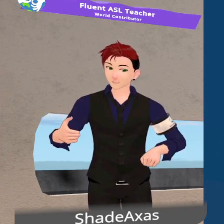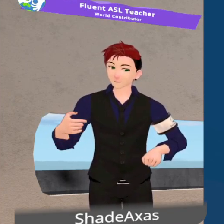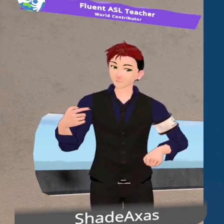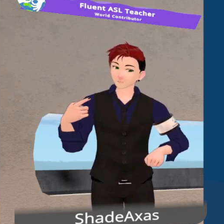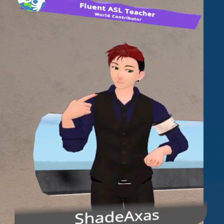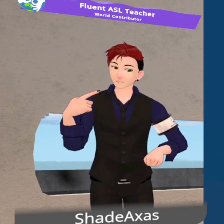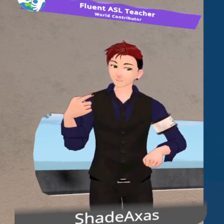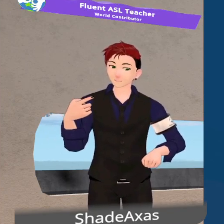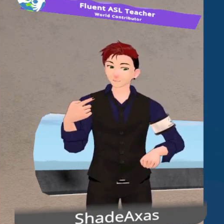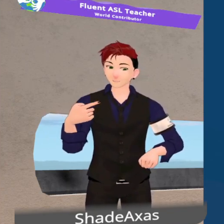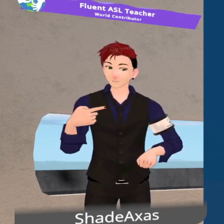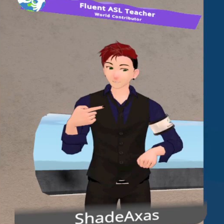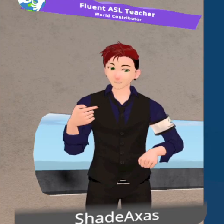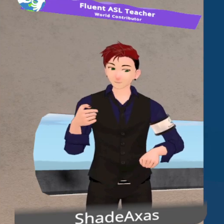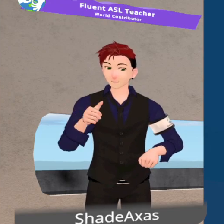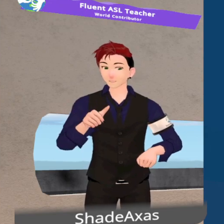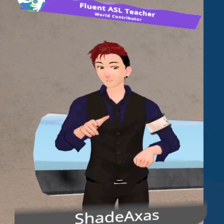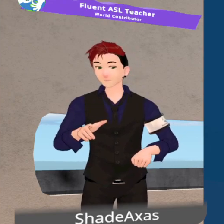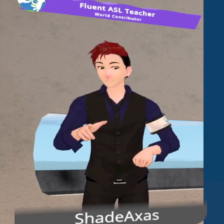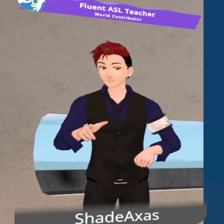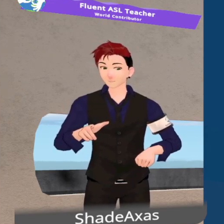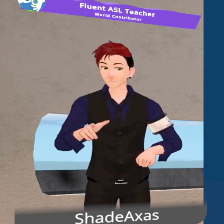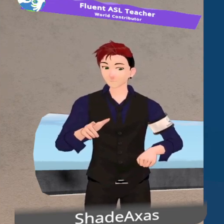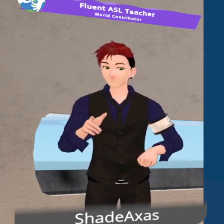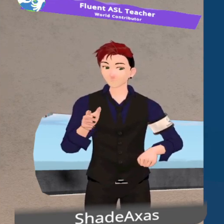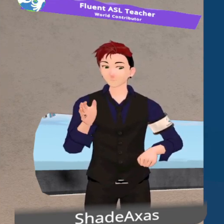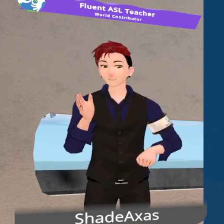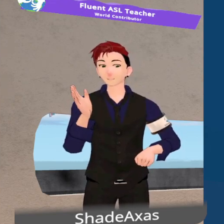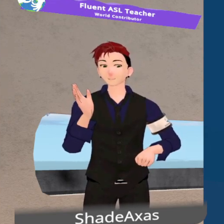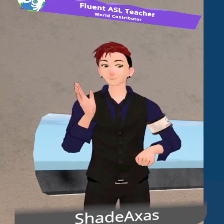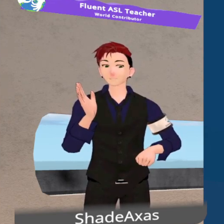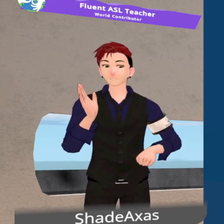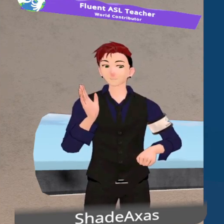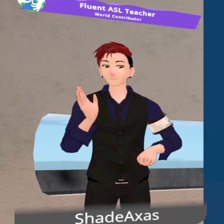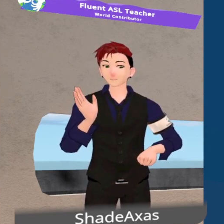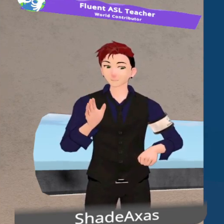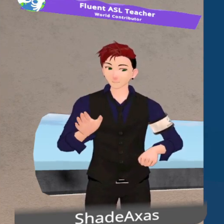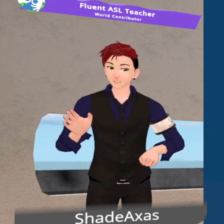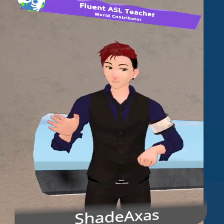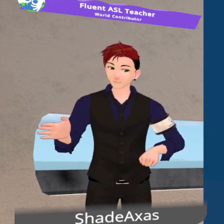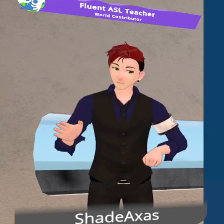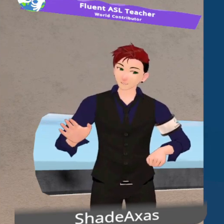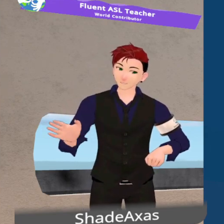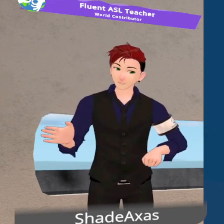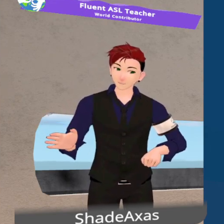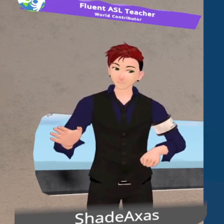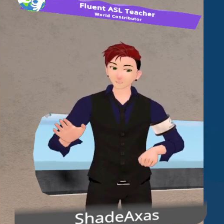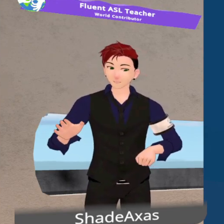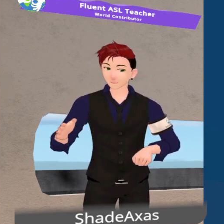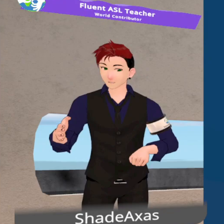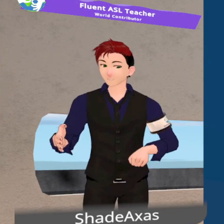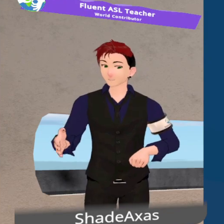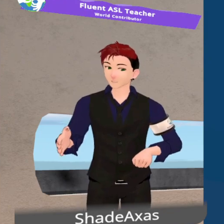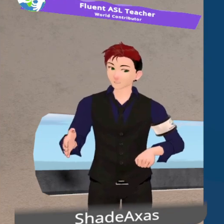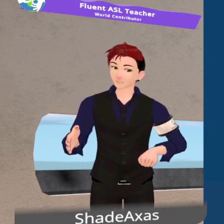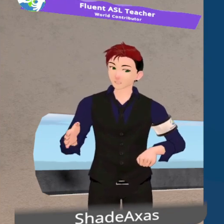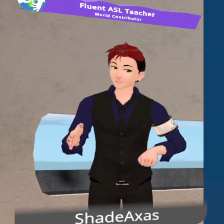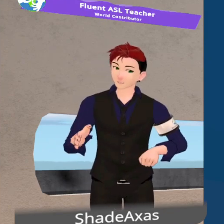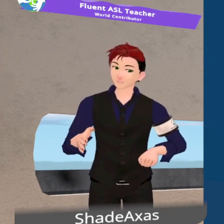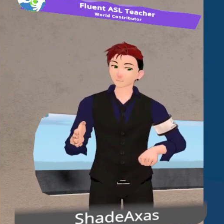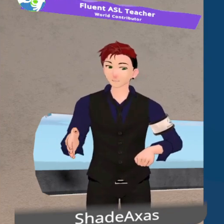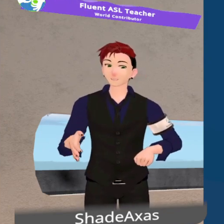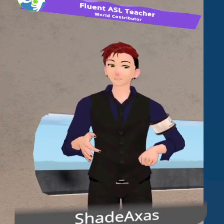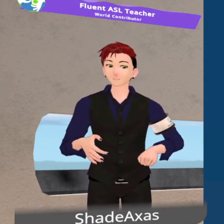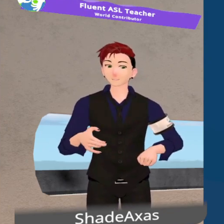saying because we're waiting for enough information to put it in ASL because the ASL grammar structure is different. So yes, we